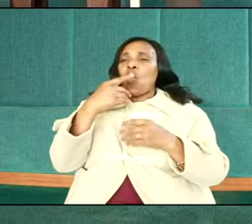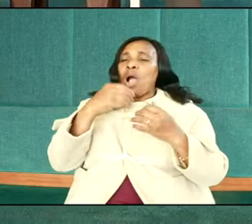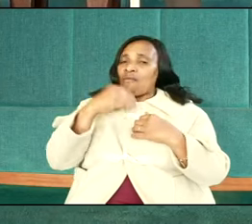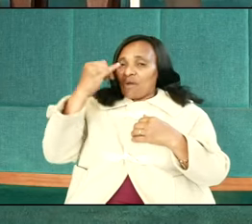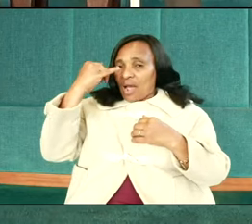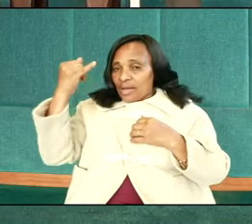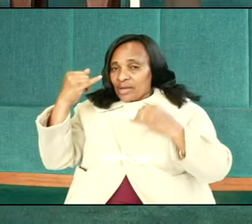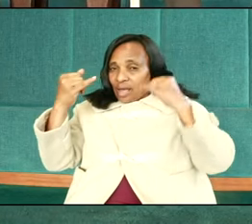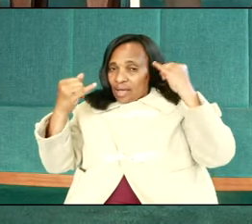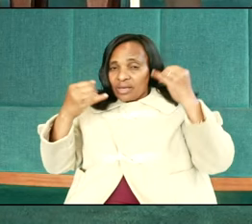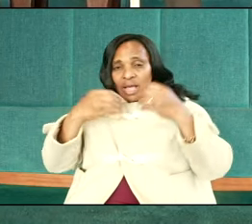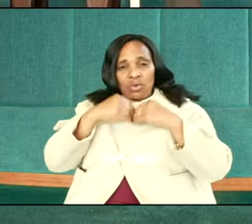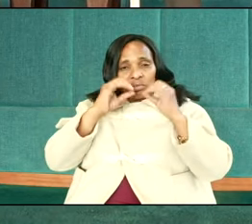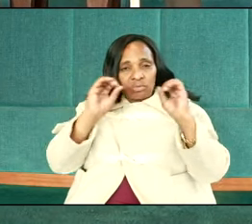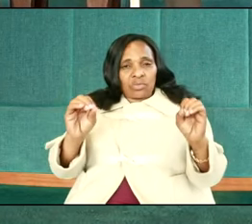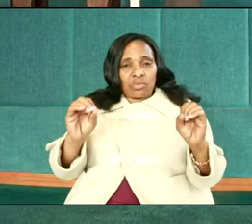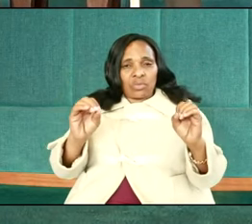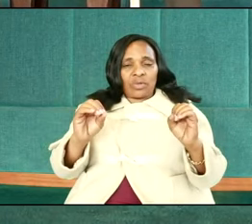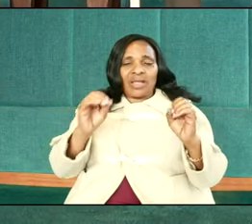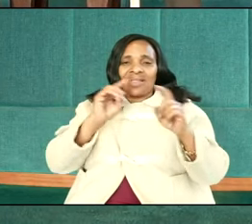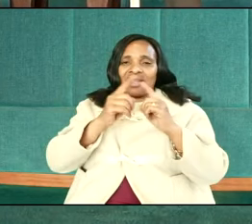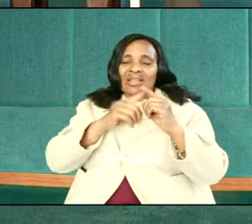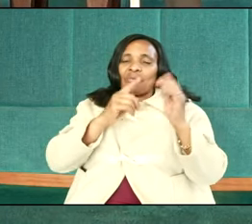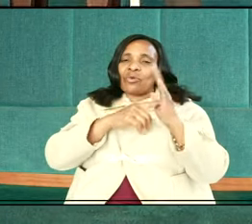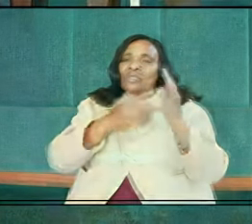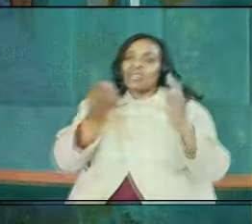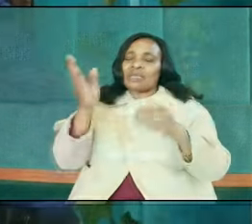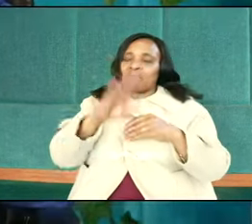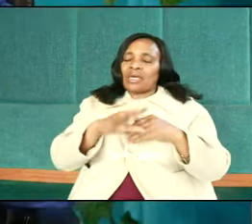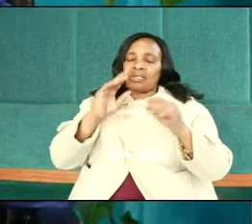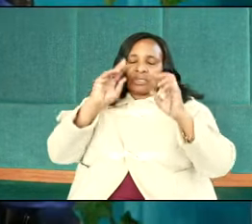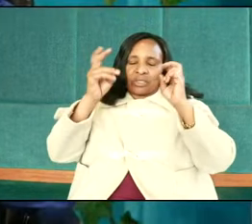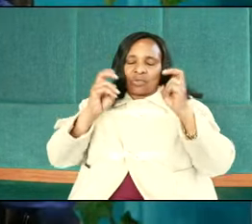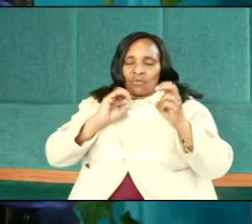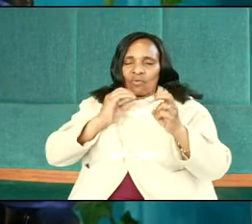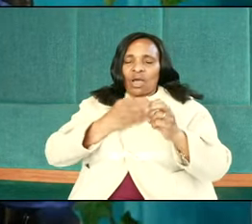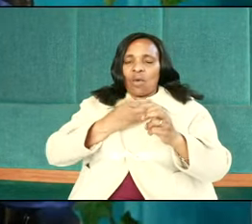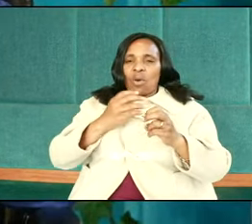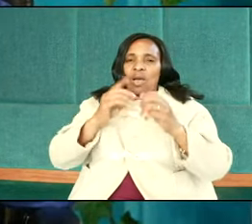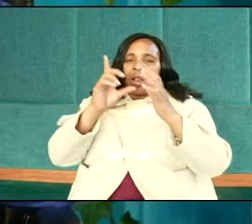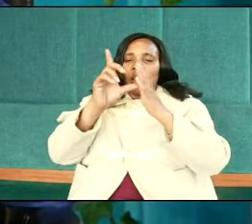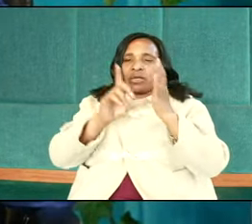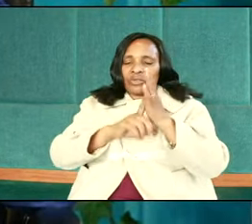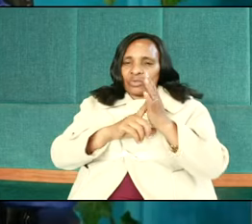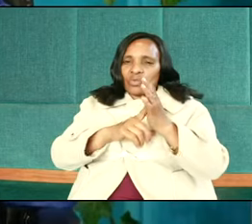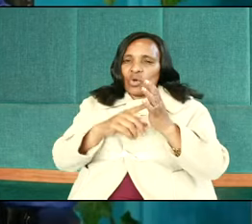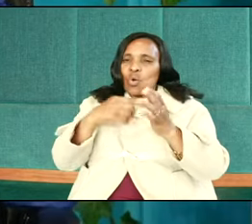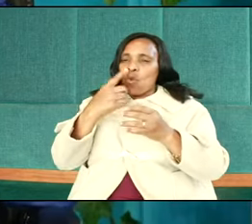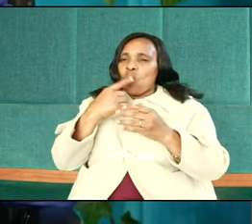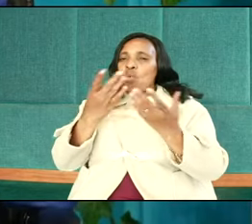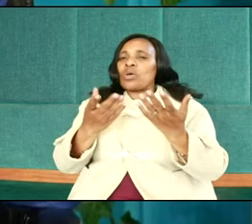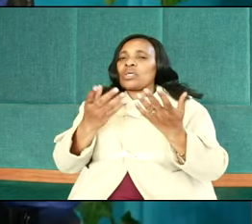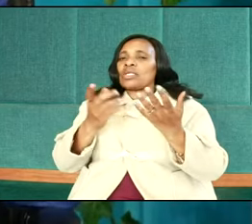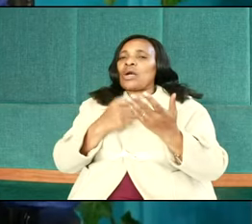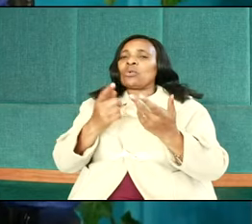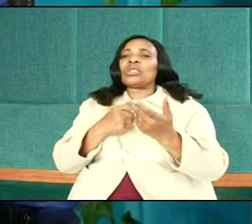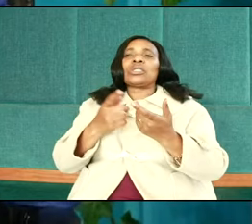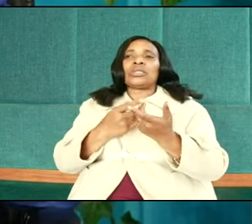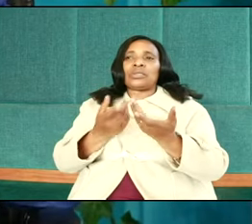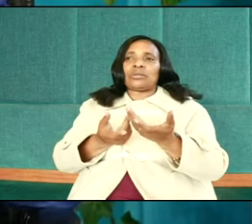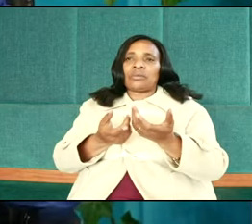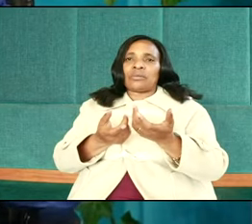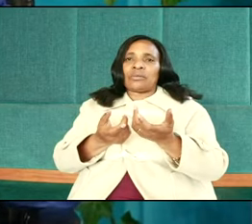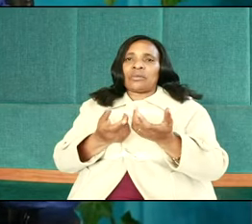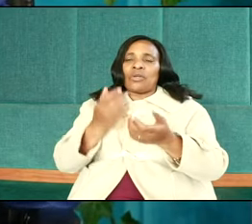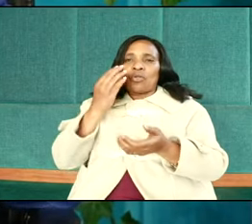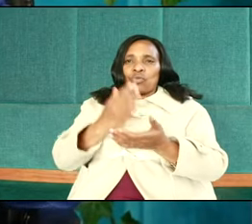idea about, you know? And it really points us back to the title of our lesson, Who is Counting? Who is counting?